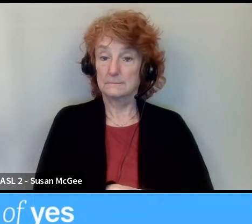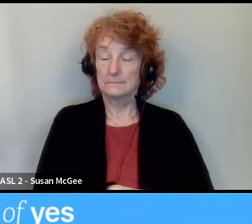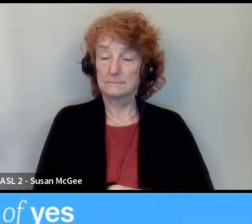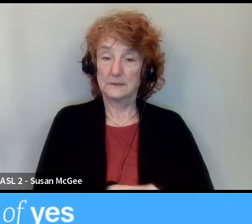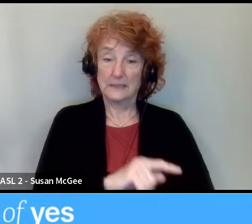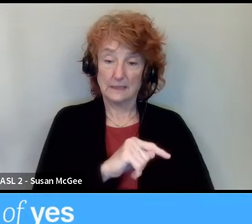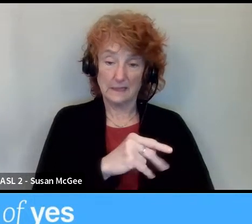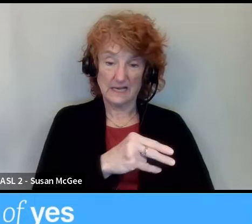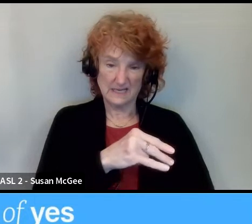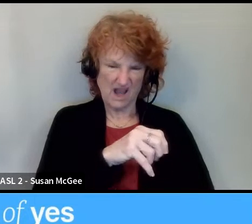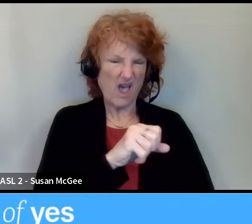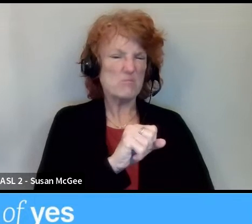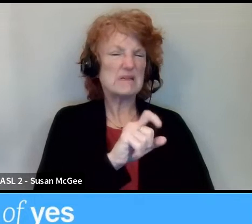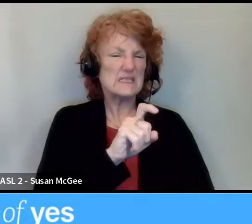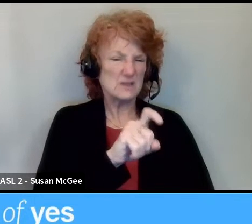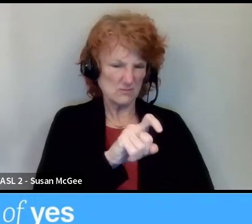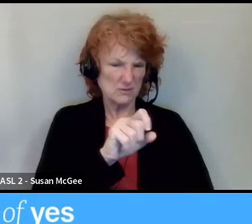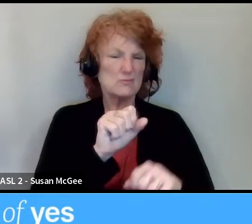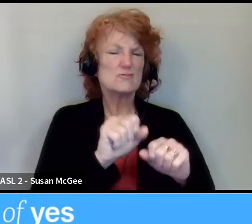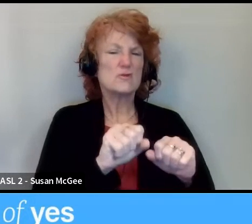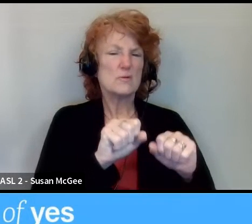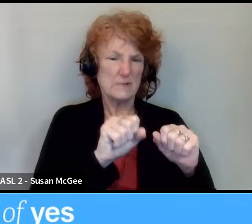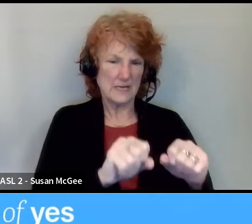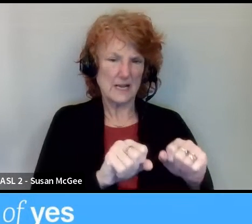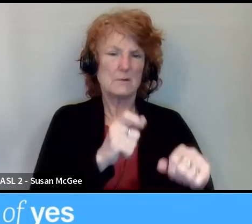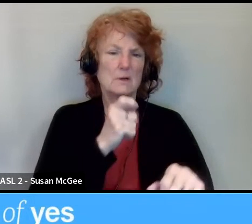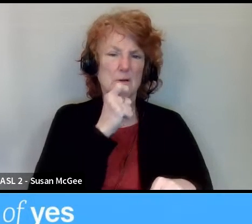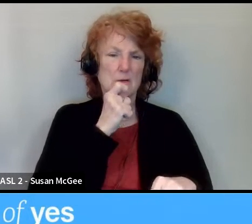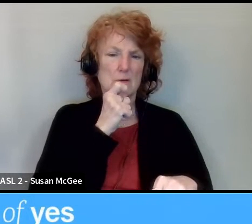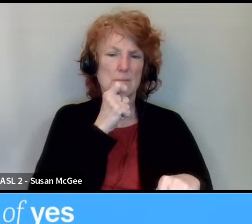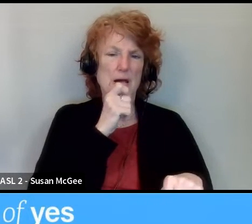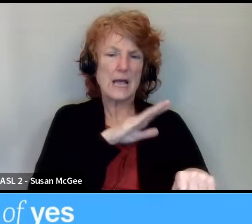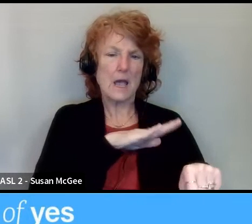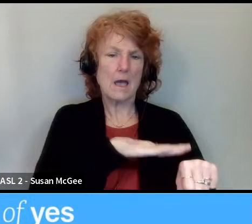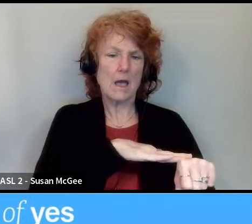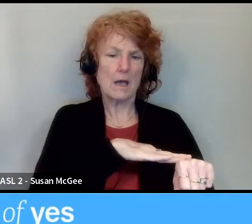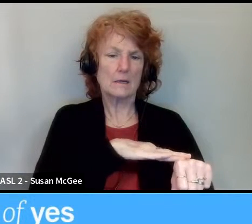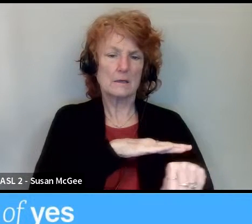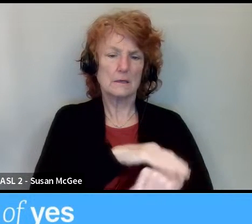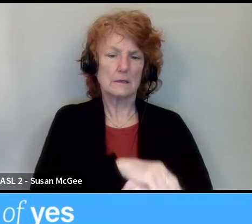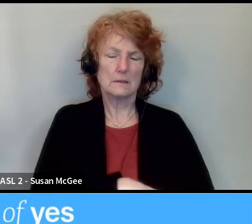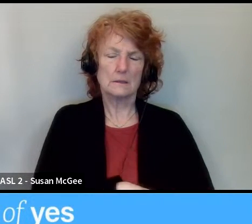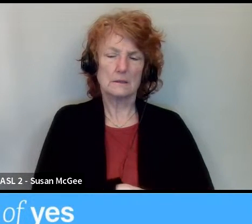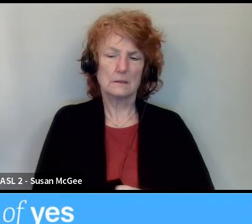Thomas, you should be able to turn your mic on.